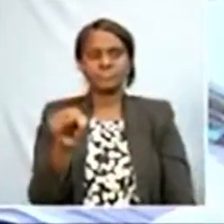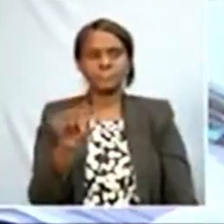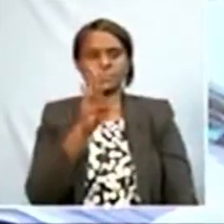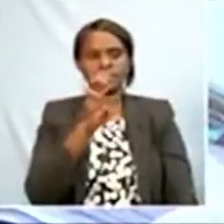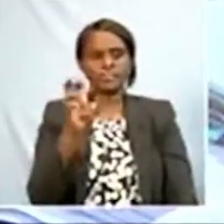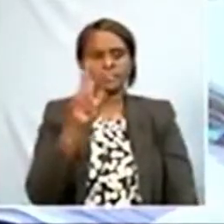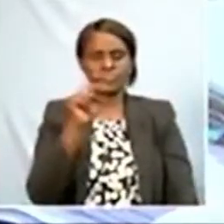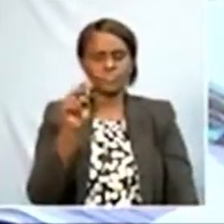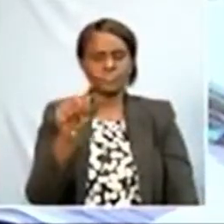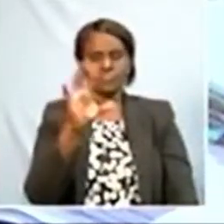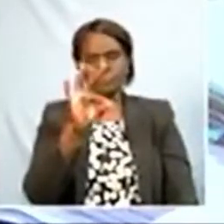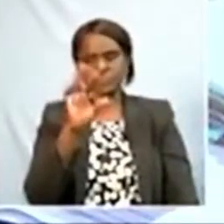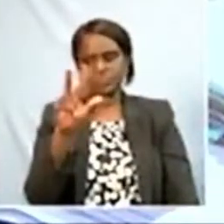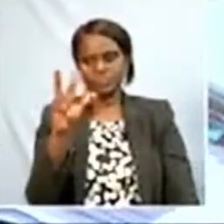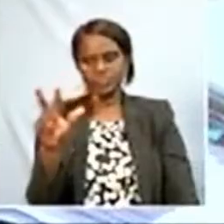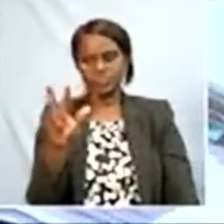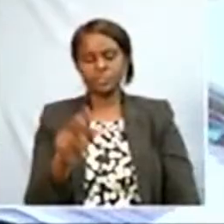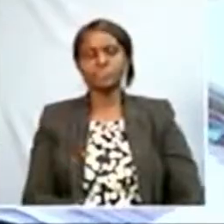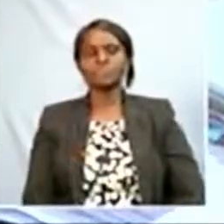622,933.